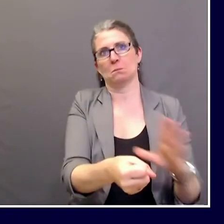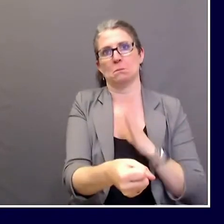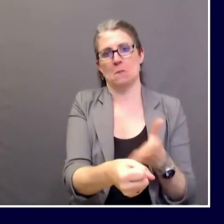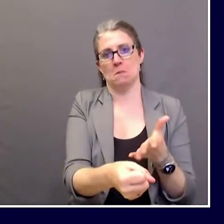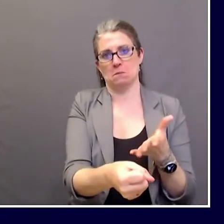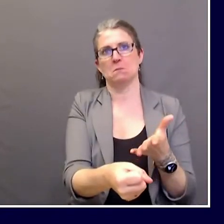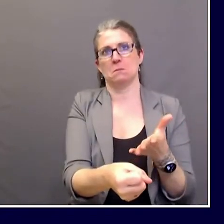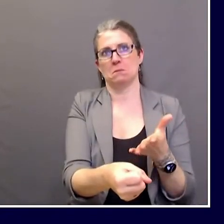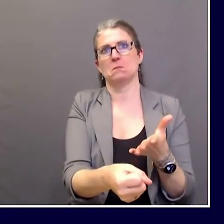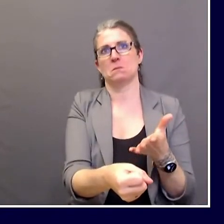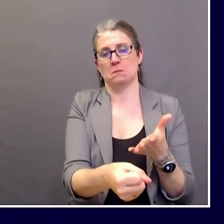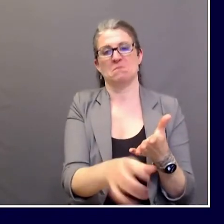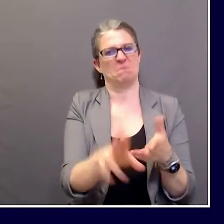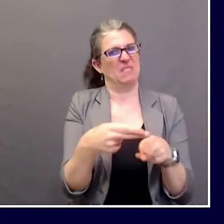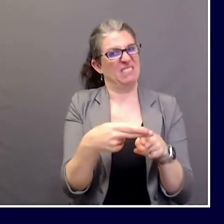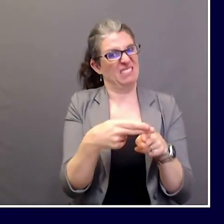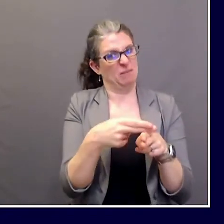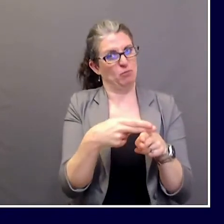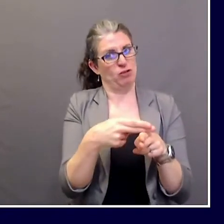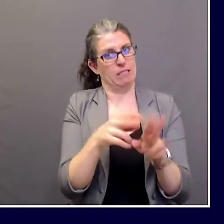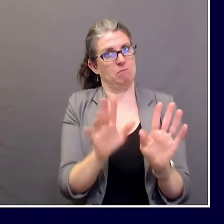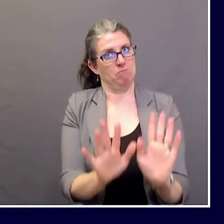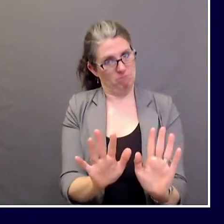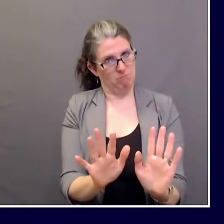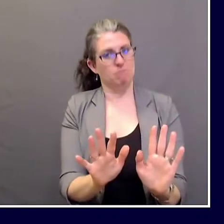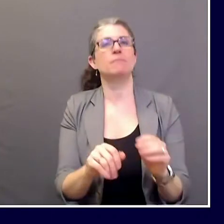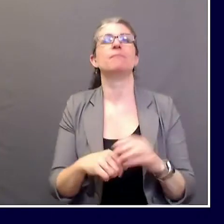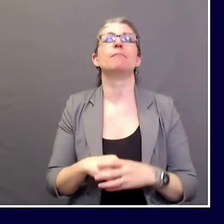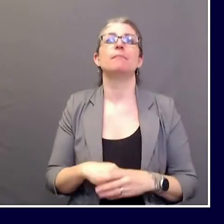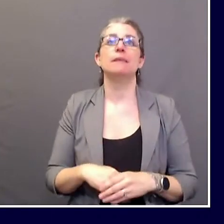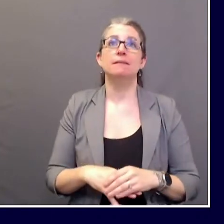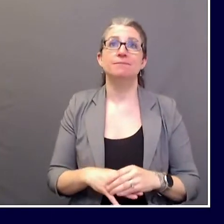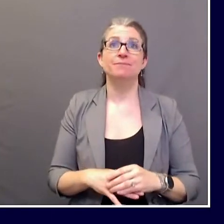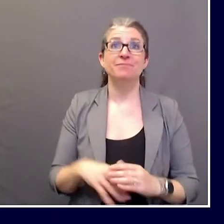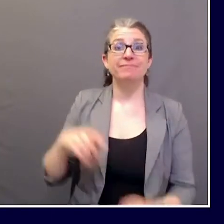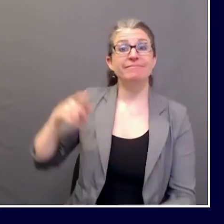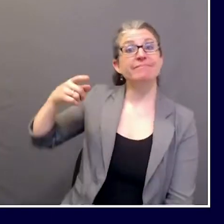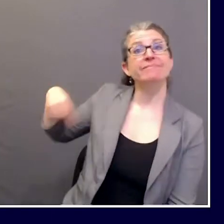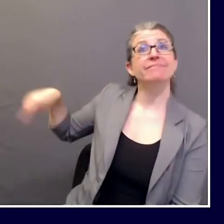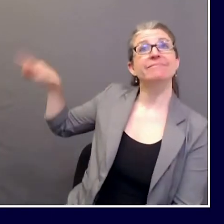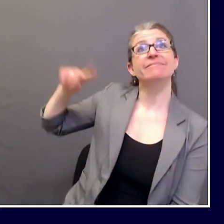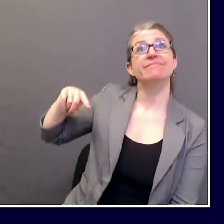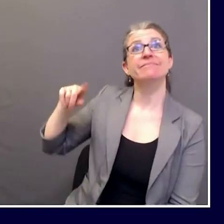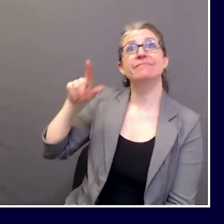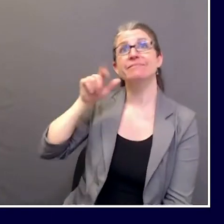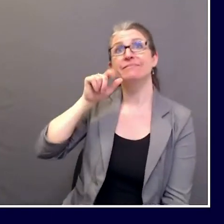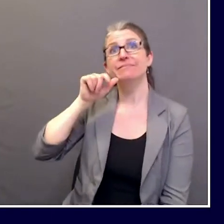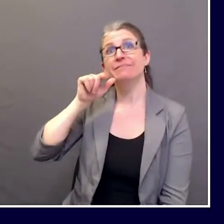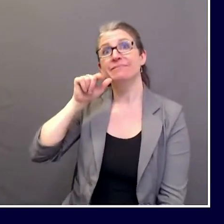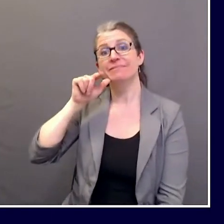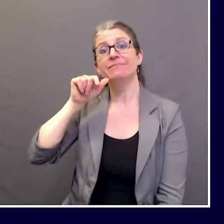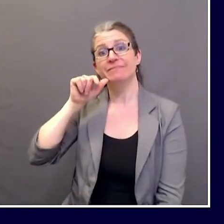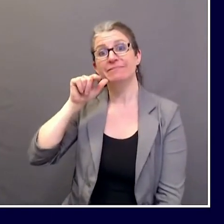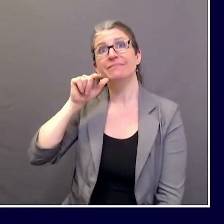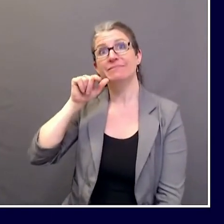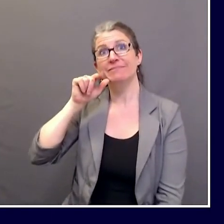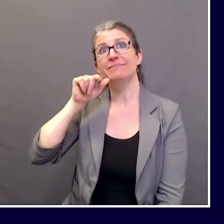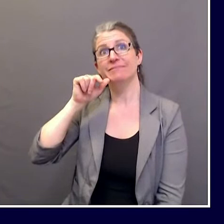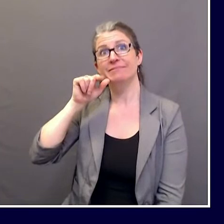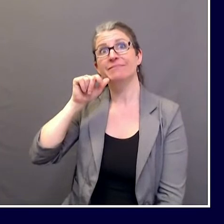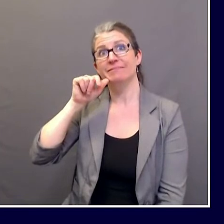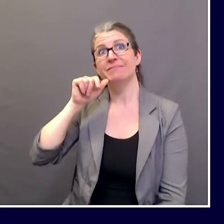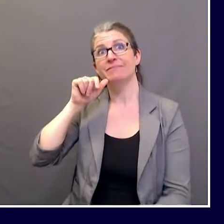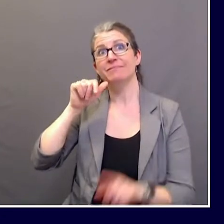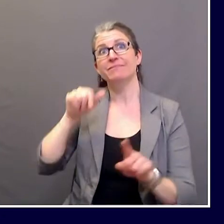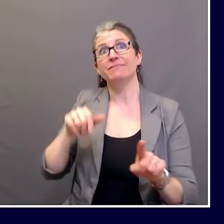we are using it, we've got to make sure that folks for whom we give the Moderna vaccine, we've got to wait for them to get their second shot 28 days